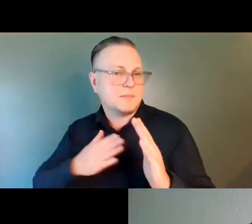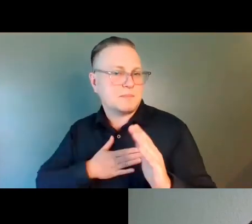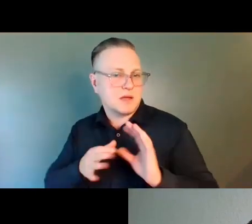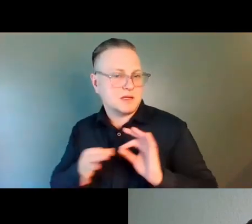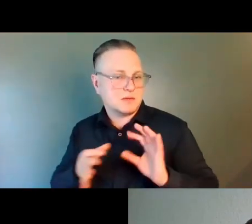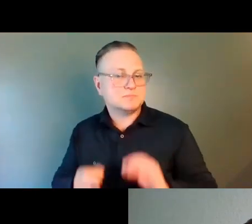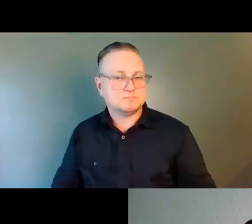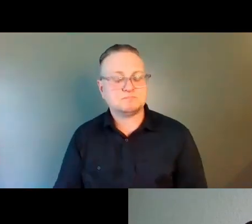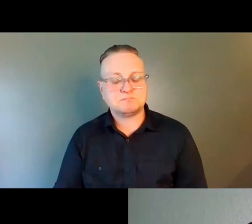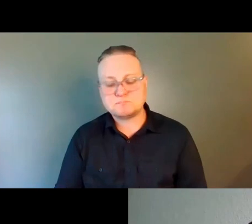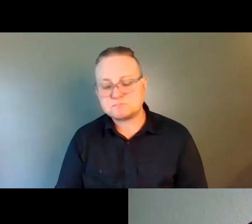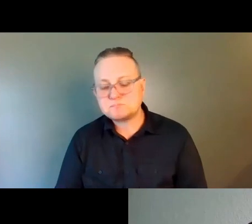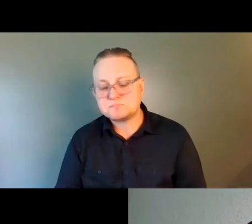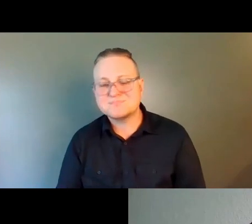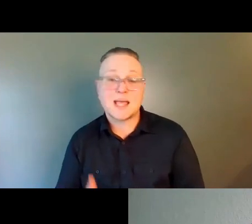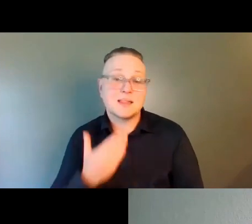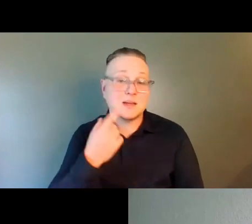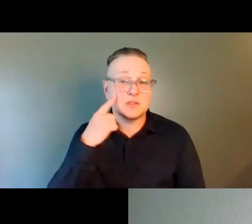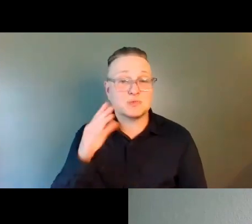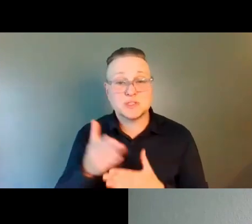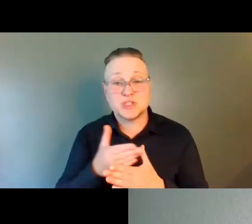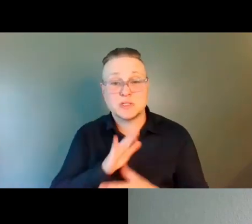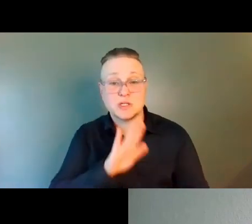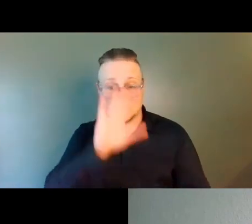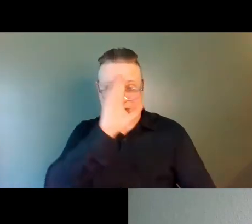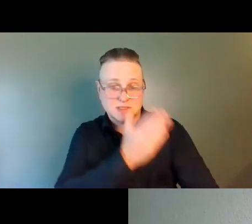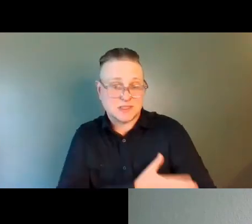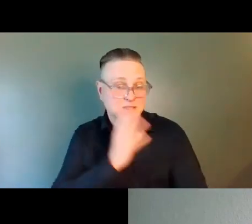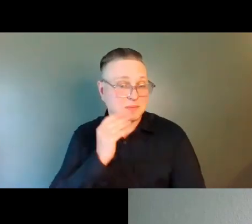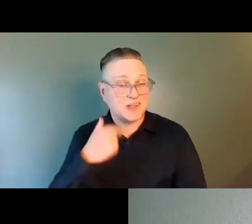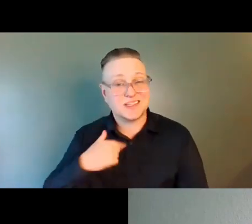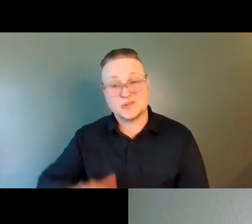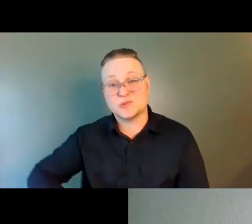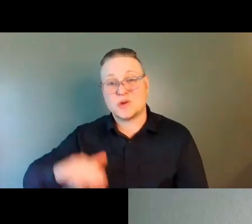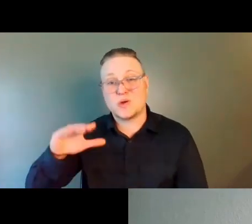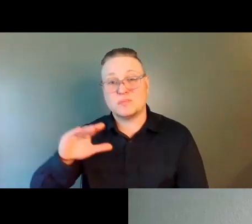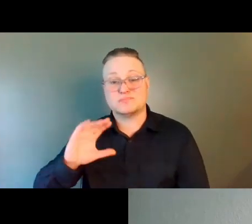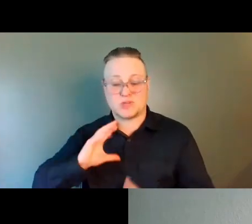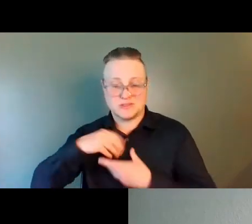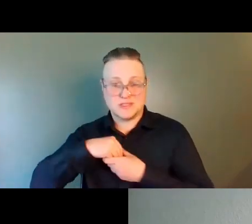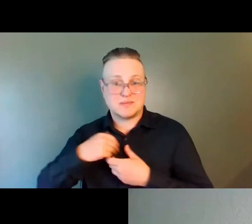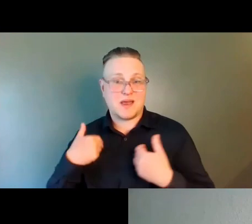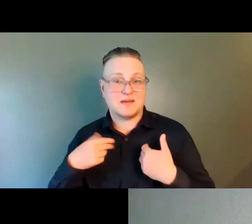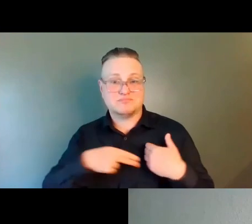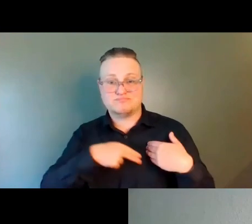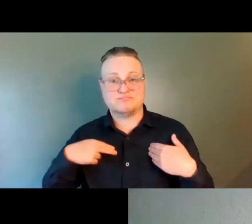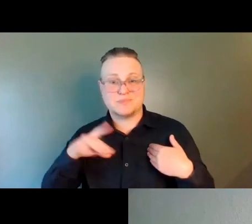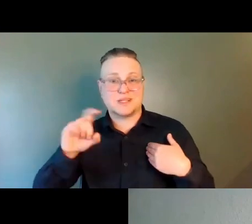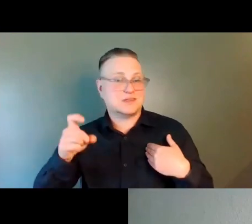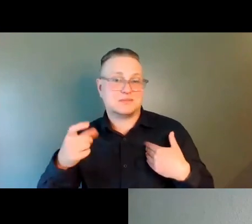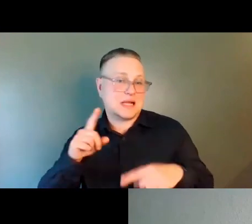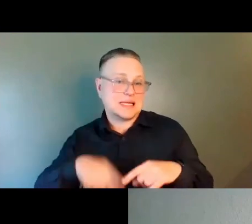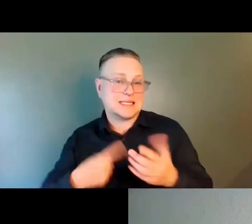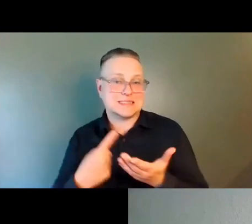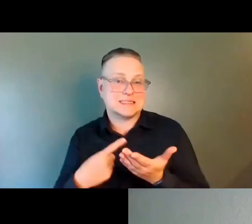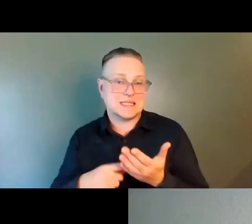son's experience. I didn't grow up with the diagnosis, and so I really can't speak to what that was like, but I did talk about what it's like to